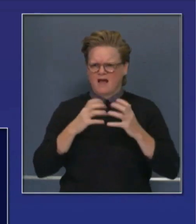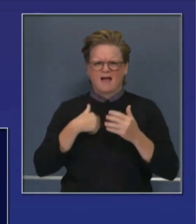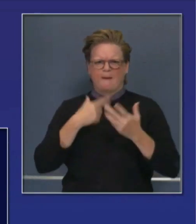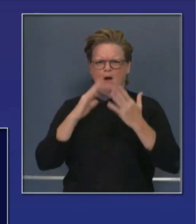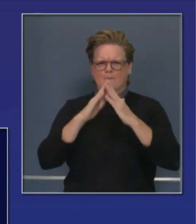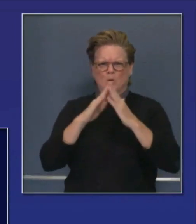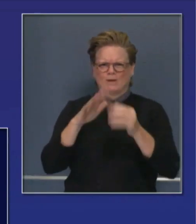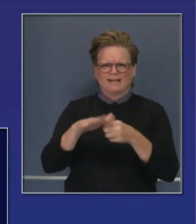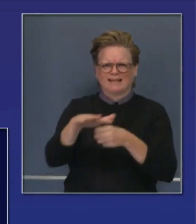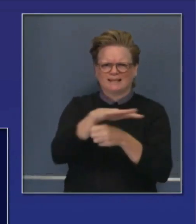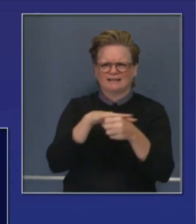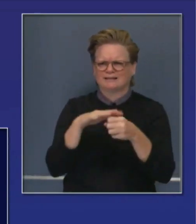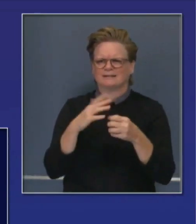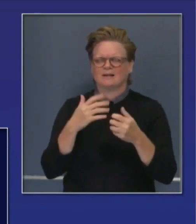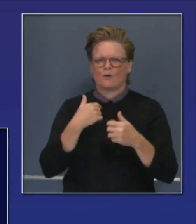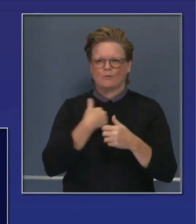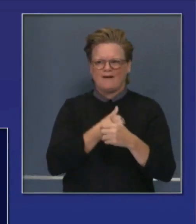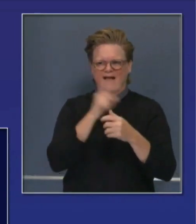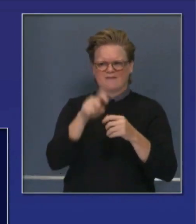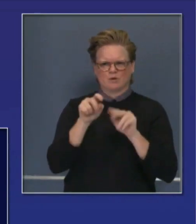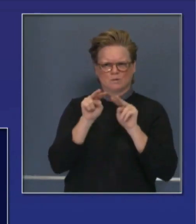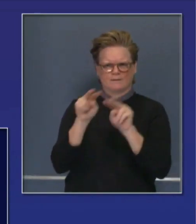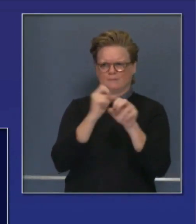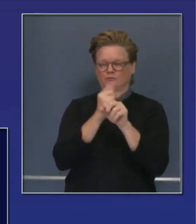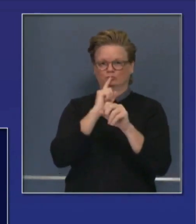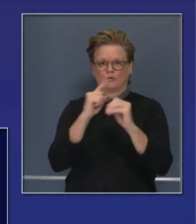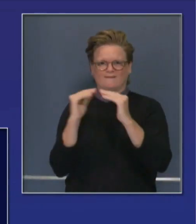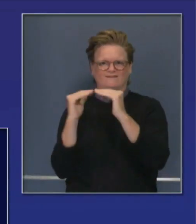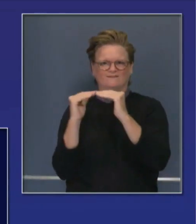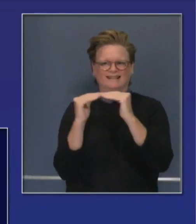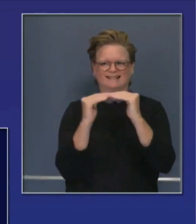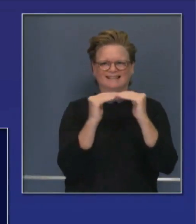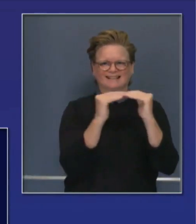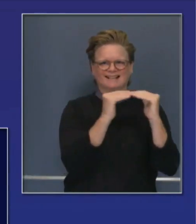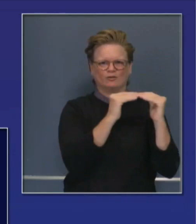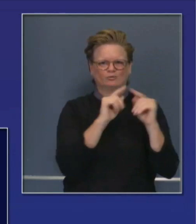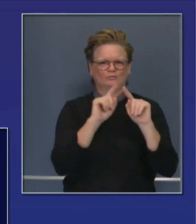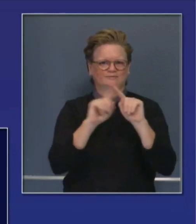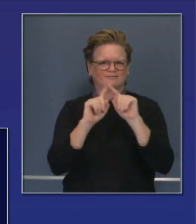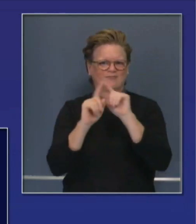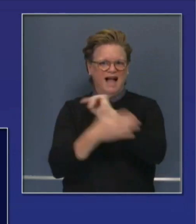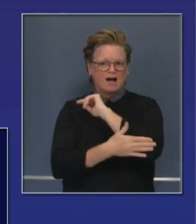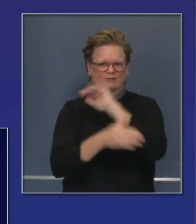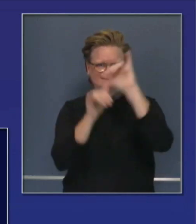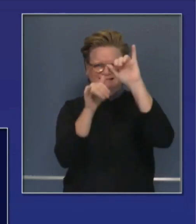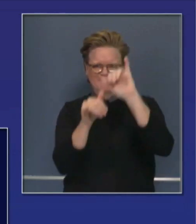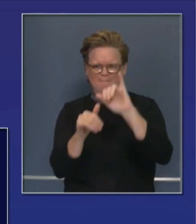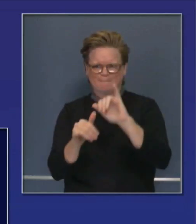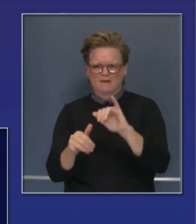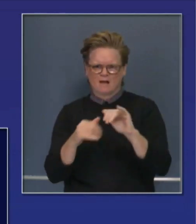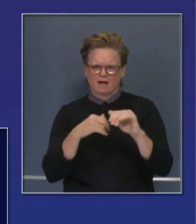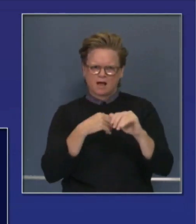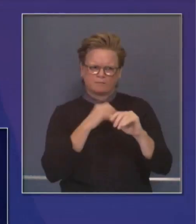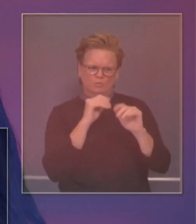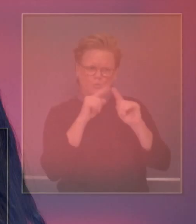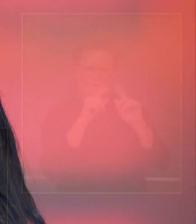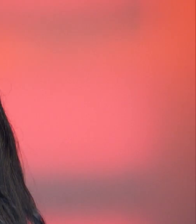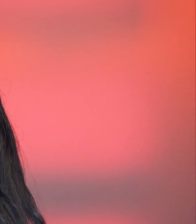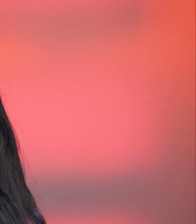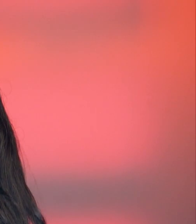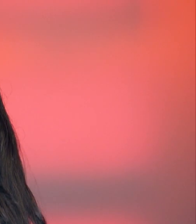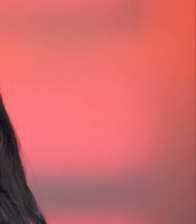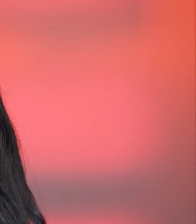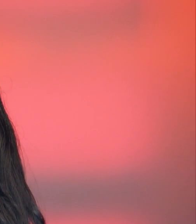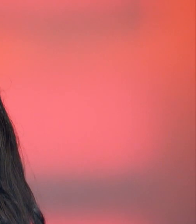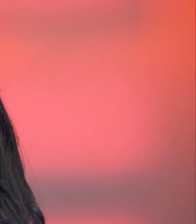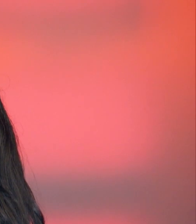released. The state's revised system authorizes the county to allow the reopening of certain indoor businesses and the reopening of